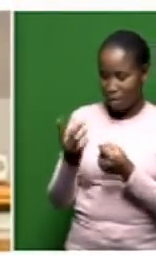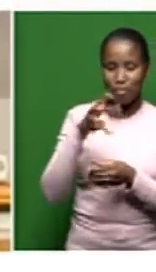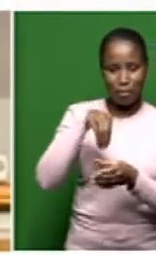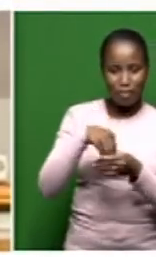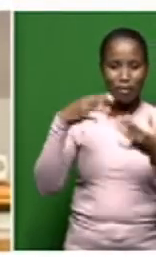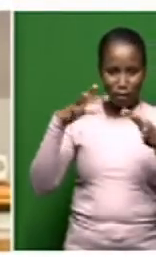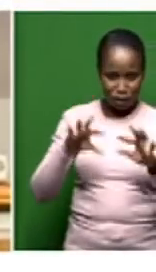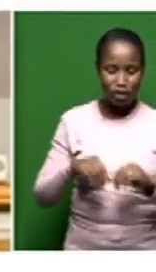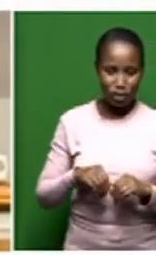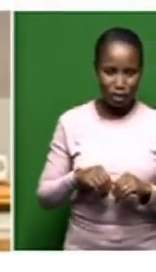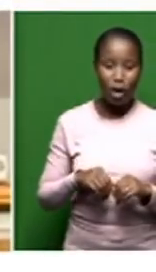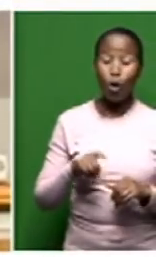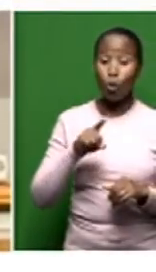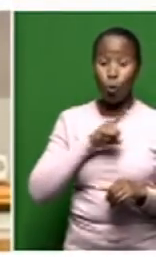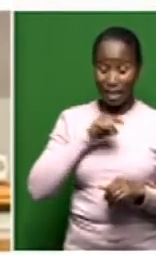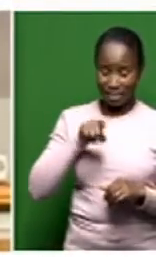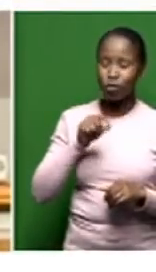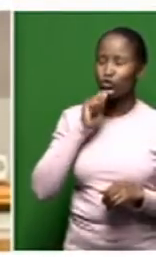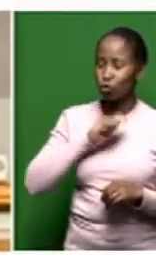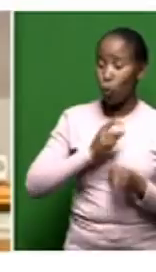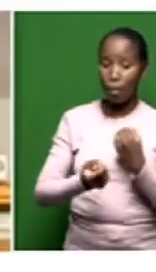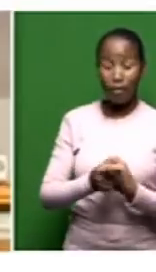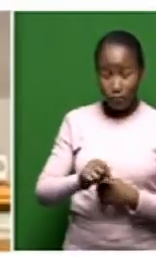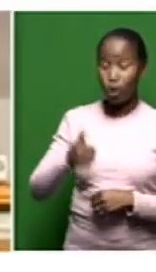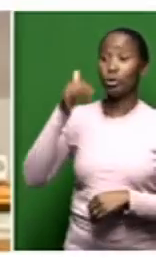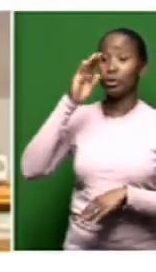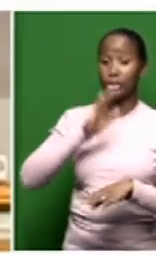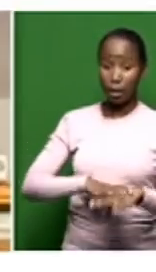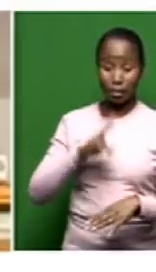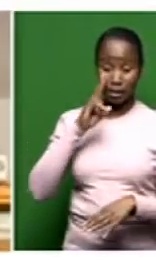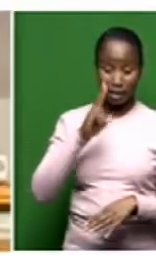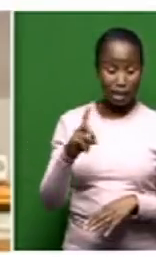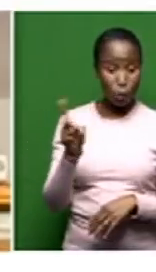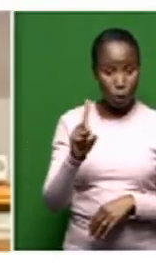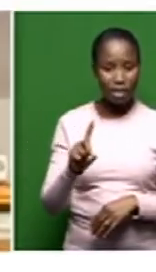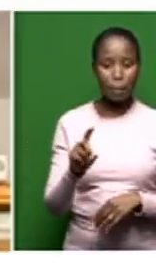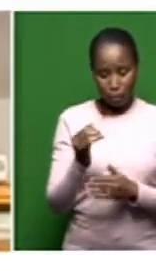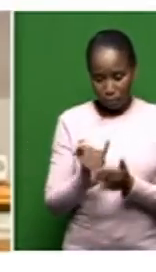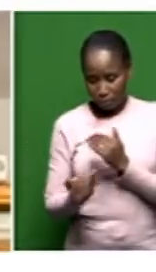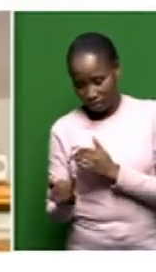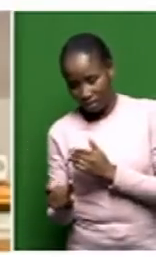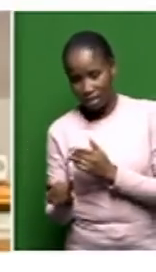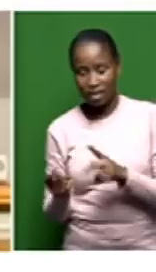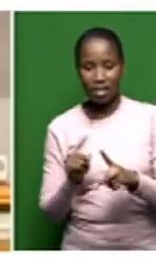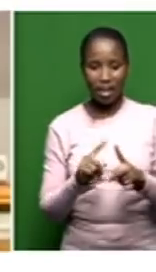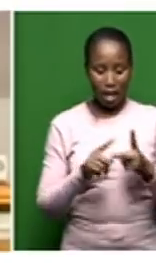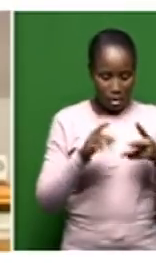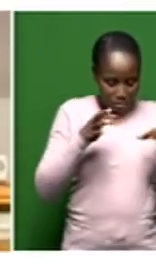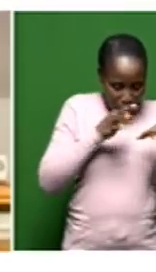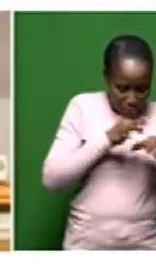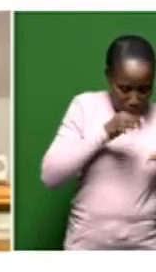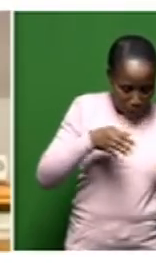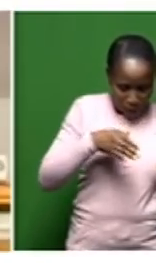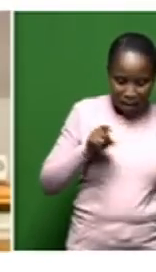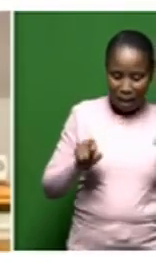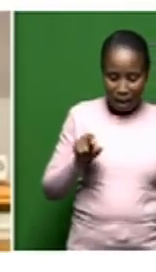and for the first time in our history, we are seeing community-based groups and political parties at a local level.